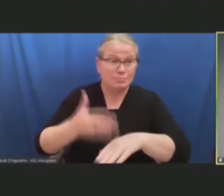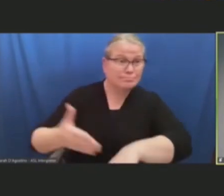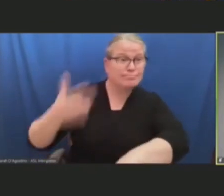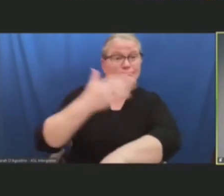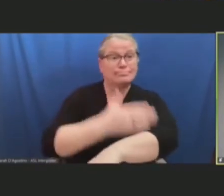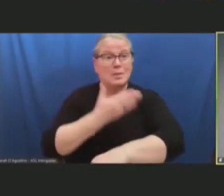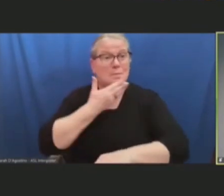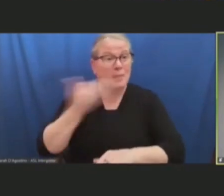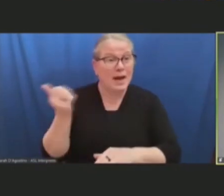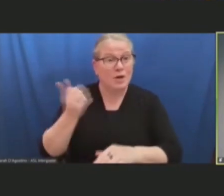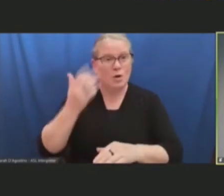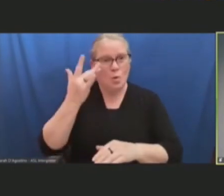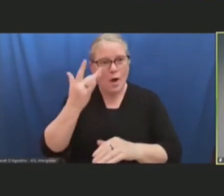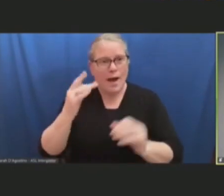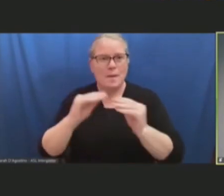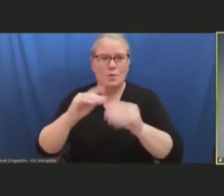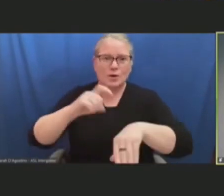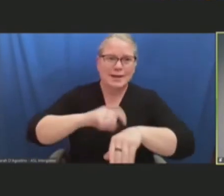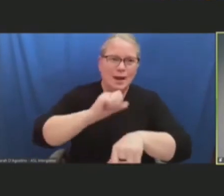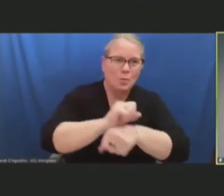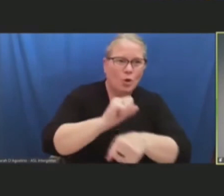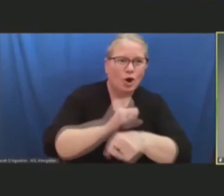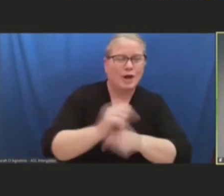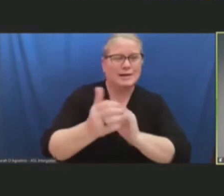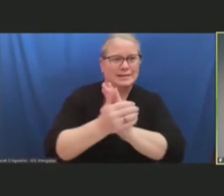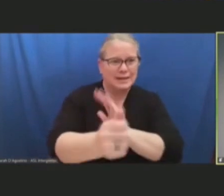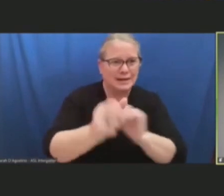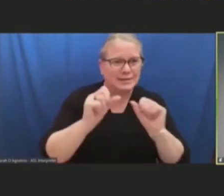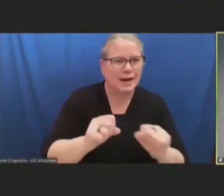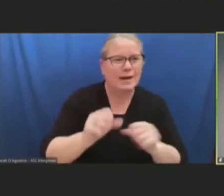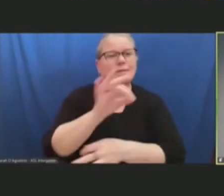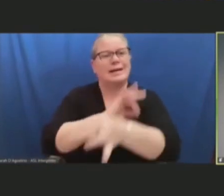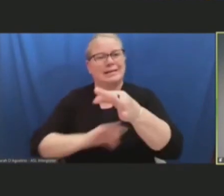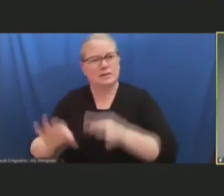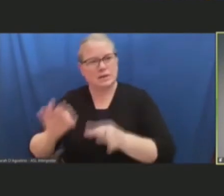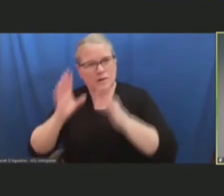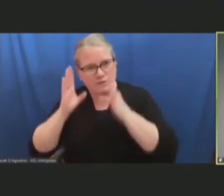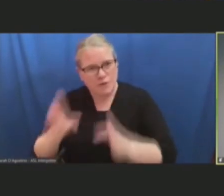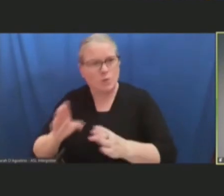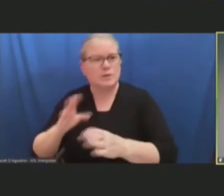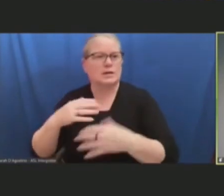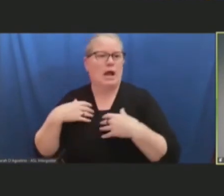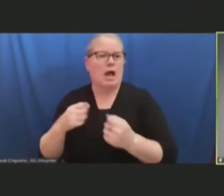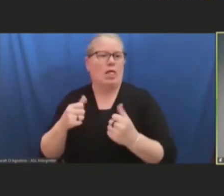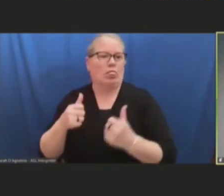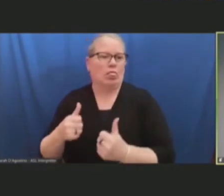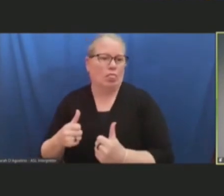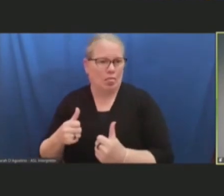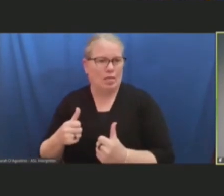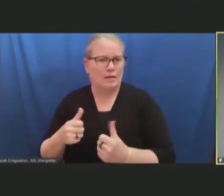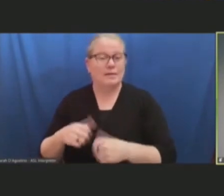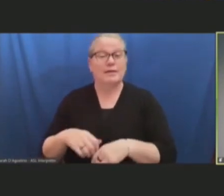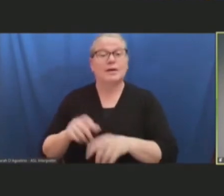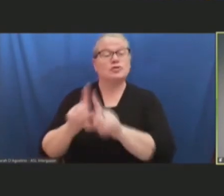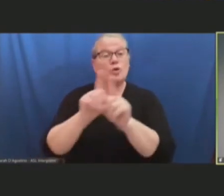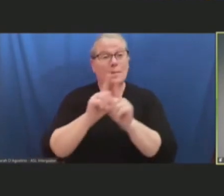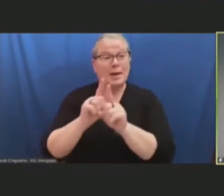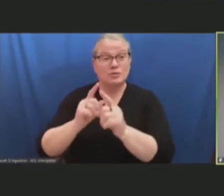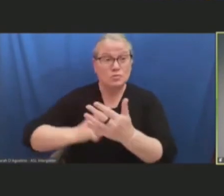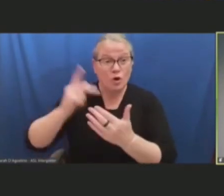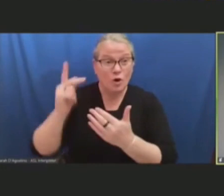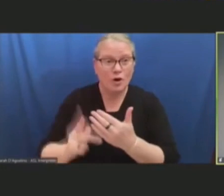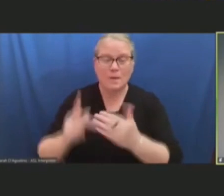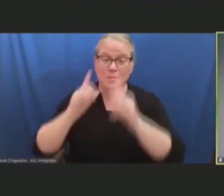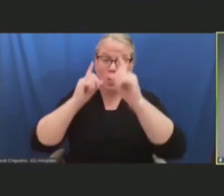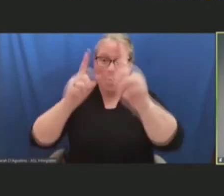developing skills and talents versus dealing with your overall health. So in the mentoring program, we're looking to mentor,